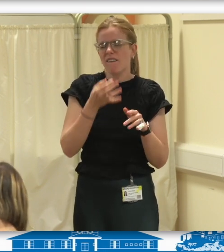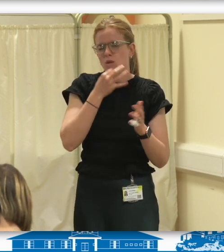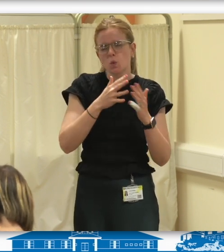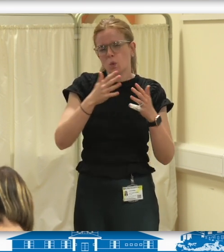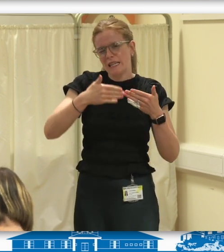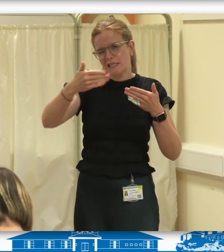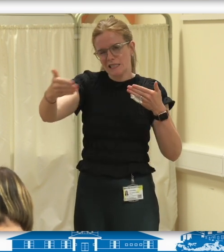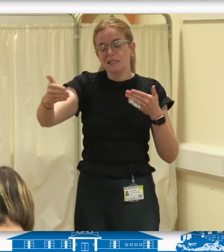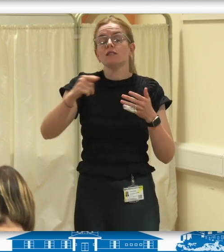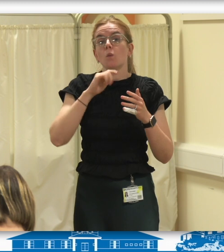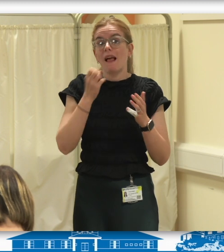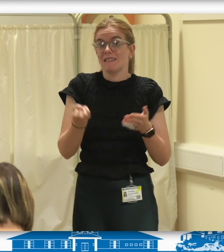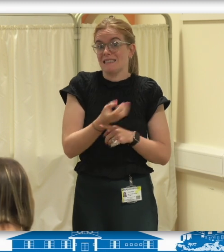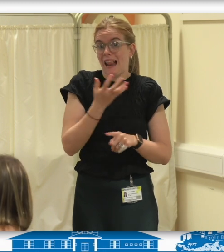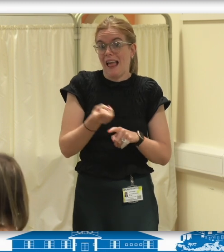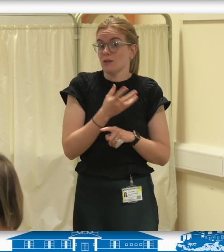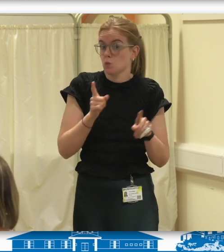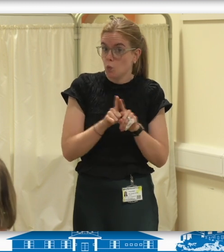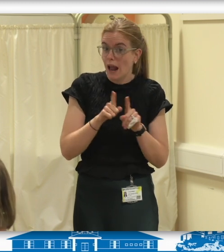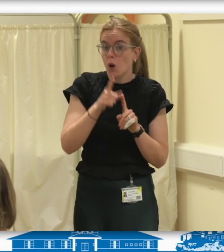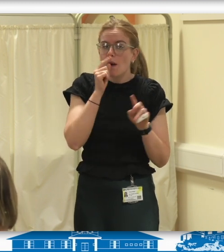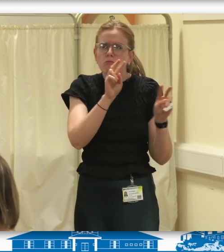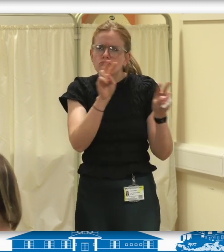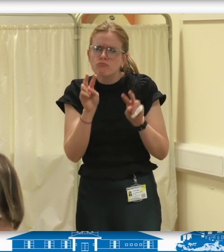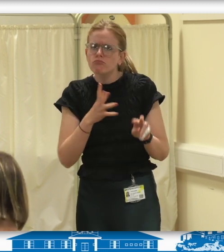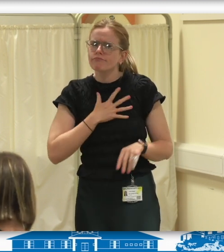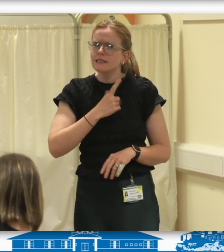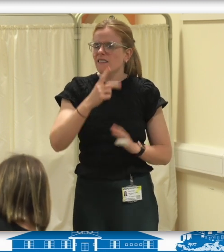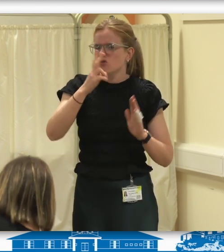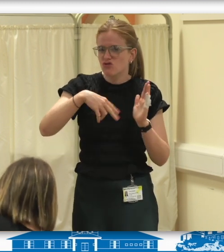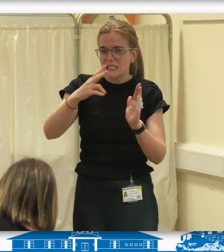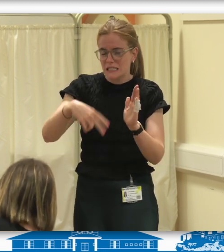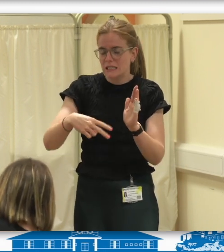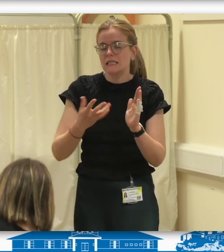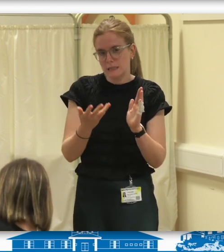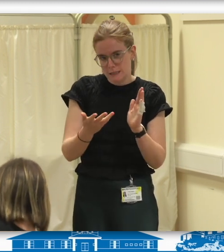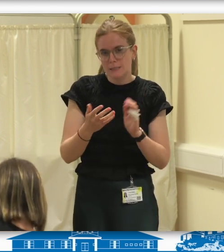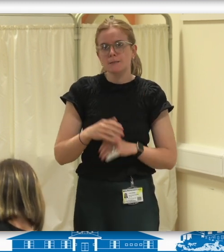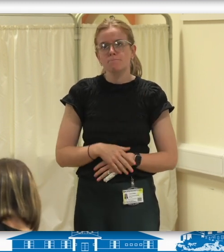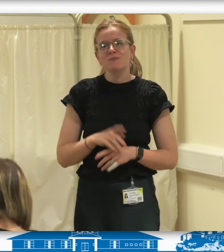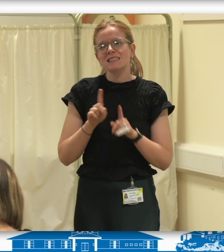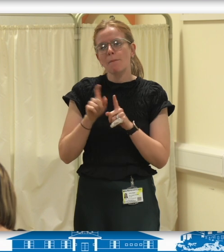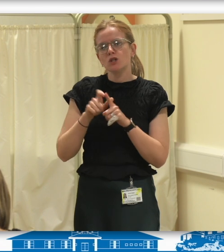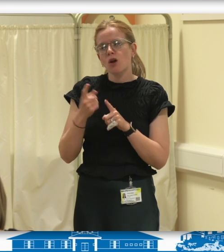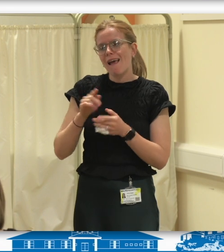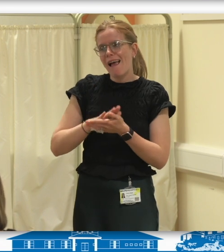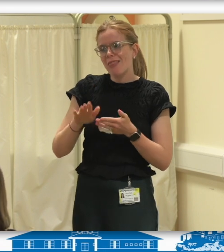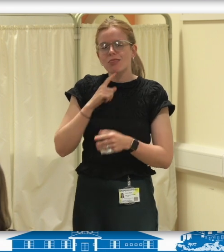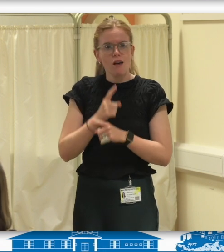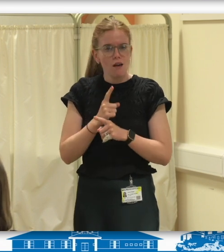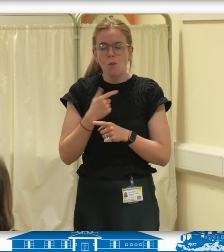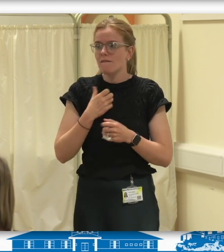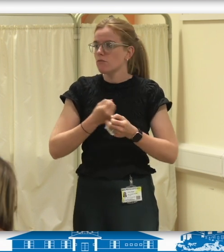will have the slides on as well, so you will be able to look the references up if you require them. And as Donna and Heather said, we have got a